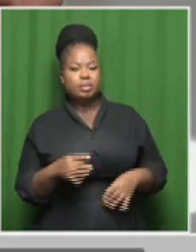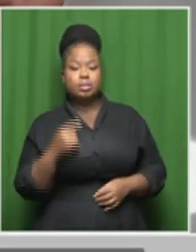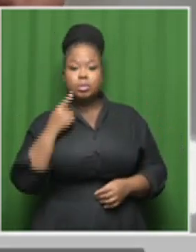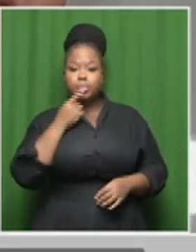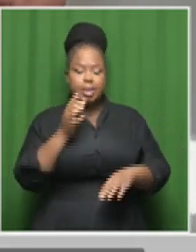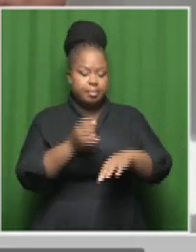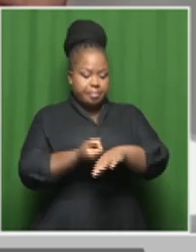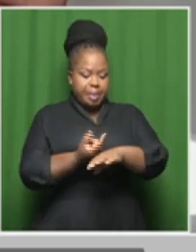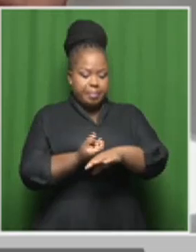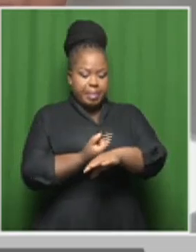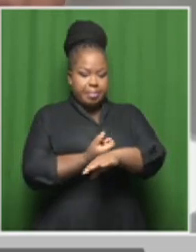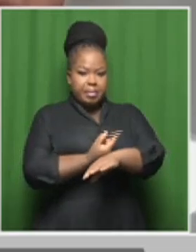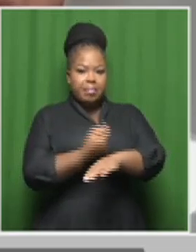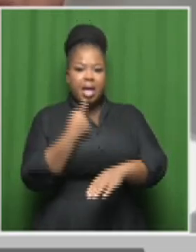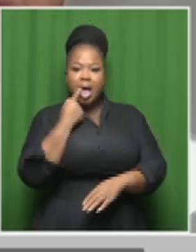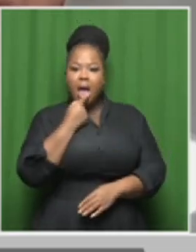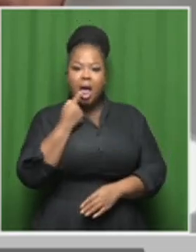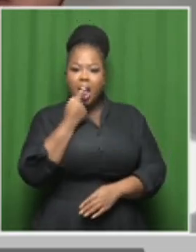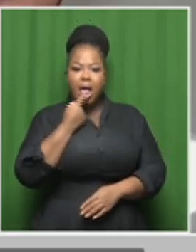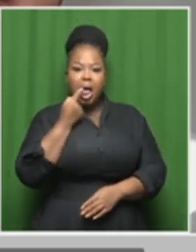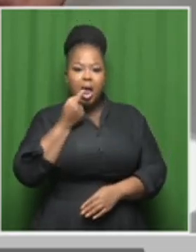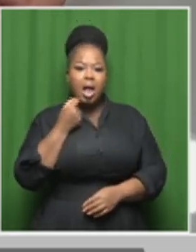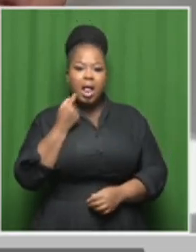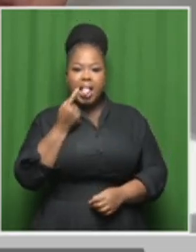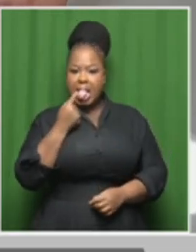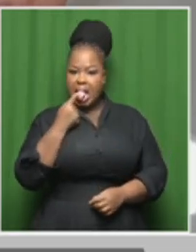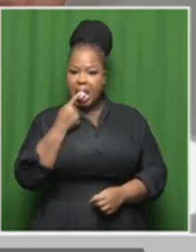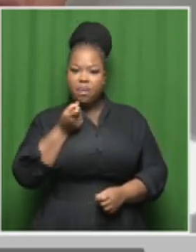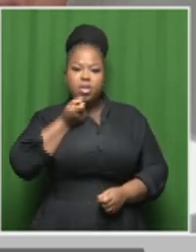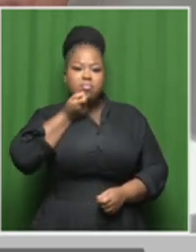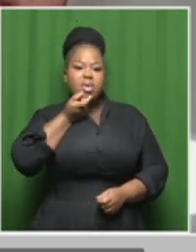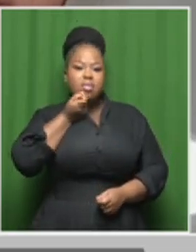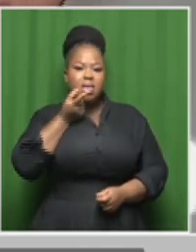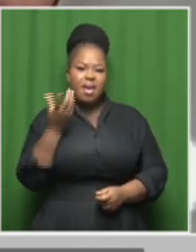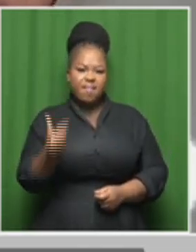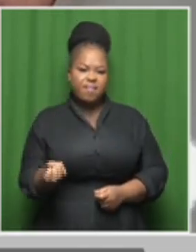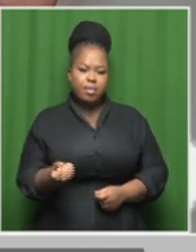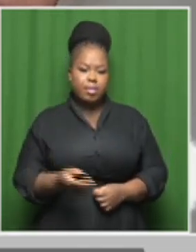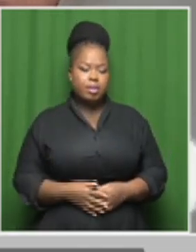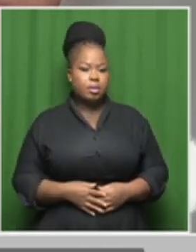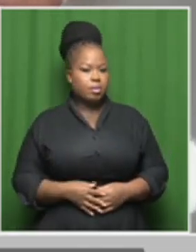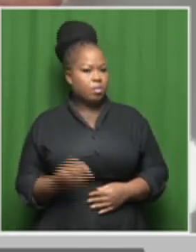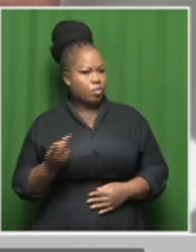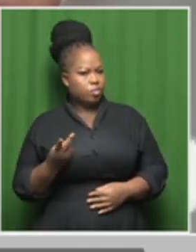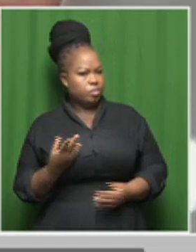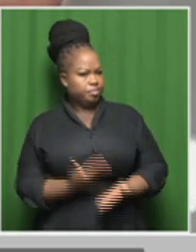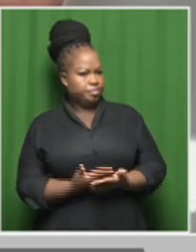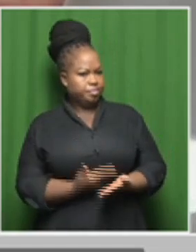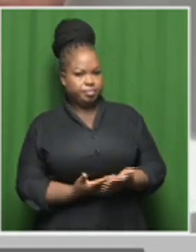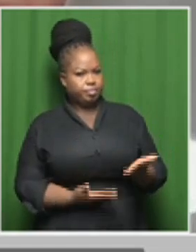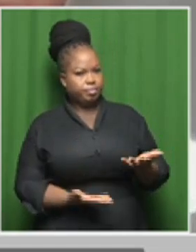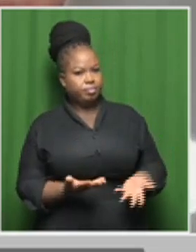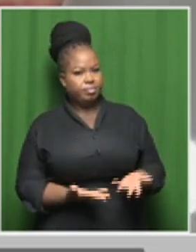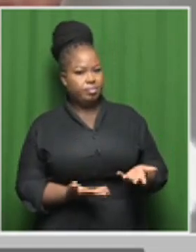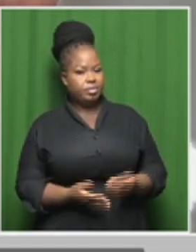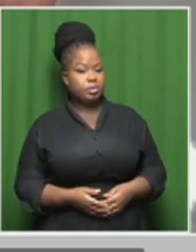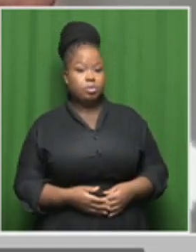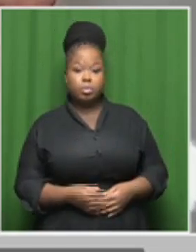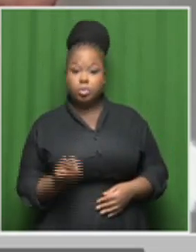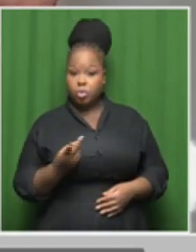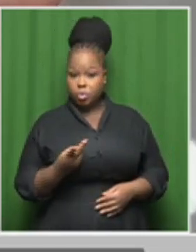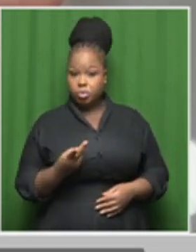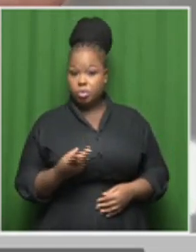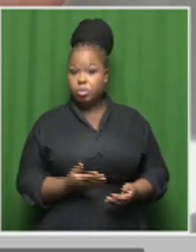small blisters on the inside of the mouth and the sides of the tongue as well. But perhaps you could just speak to, whether it actually also presents with